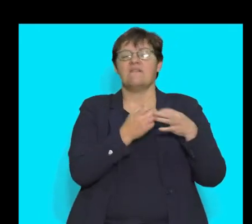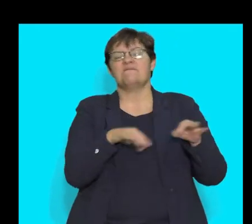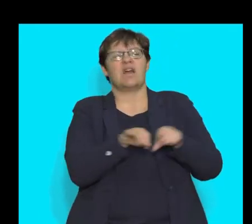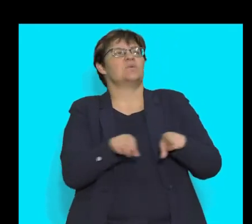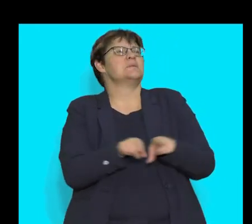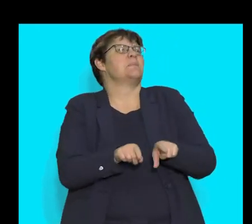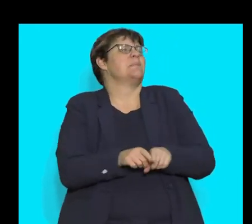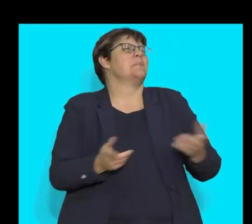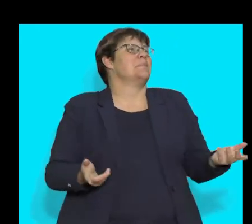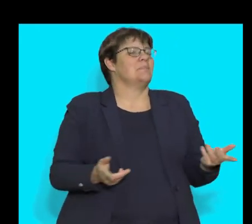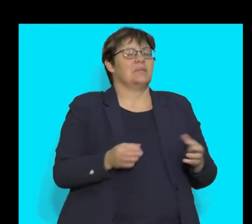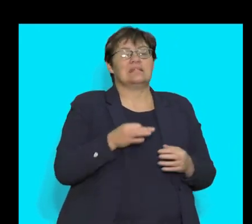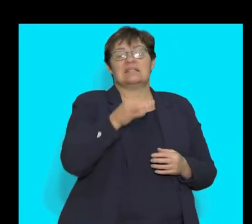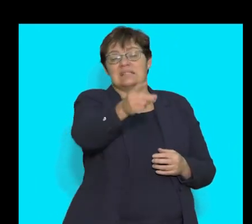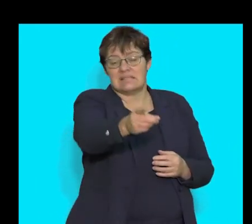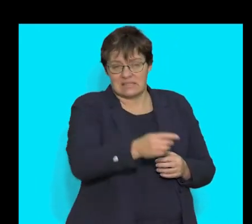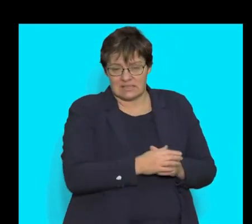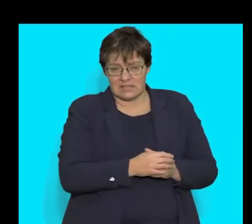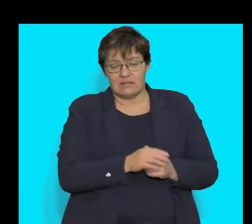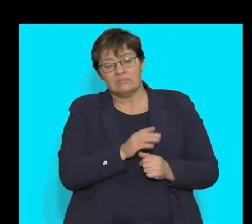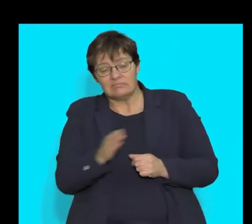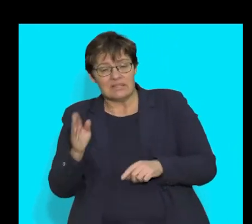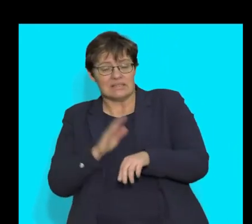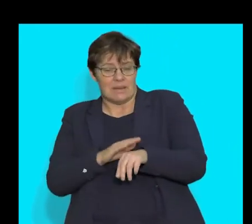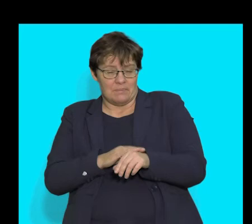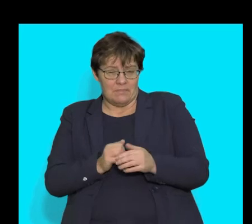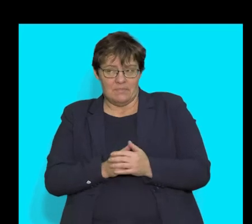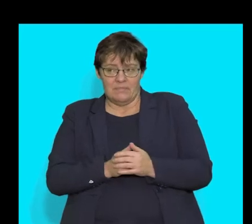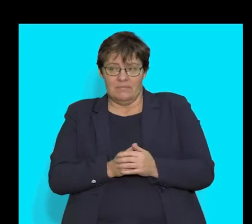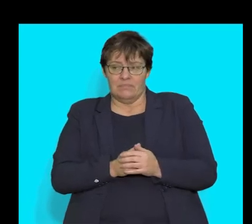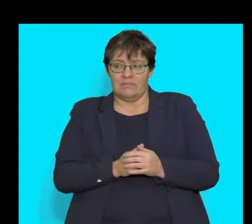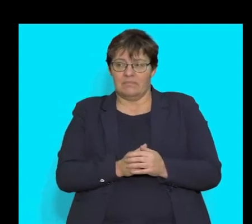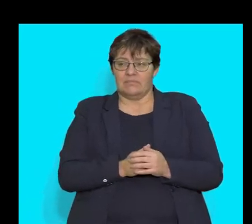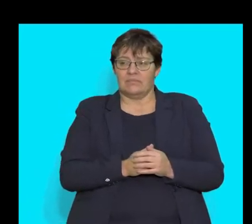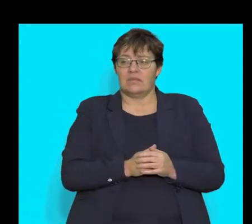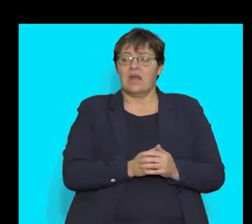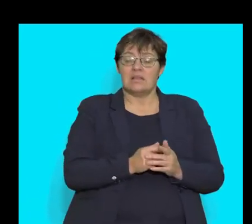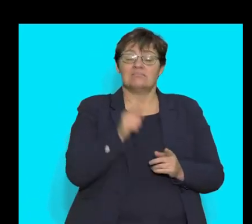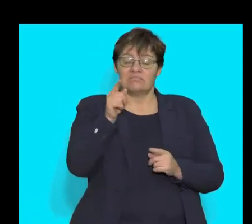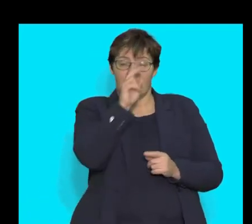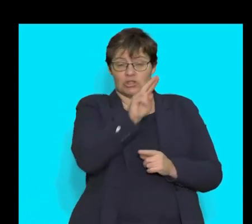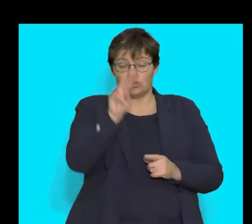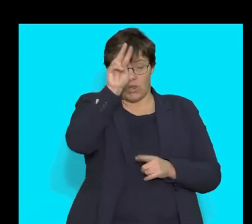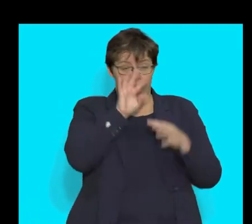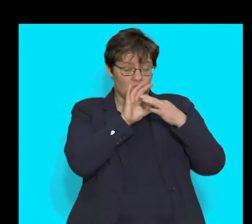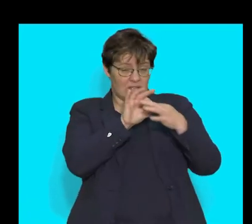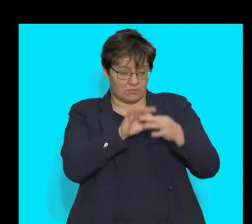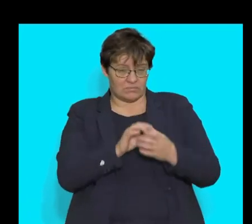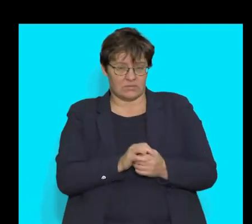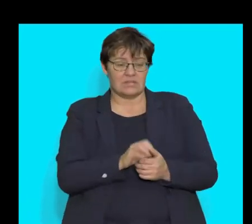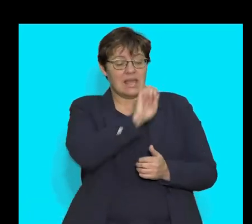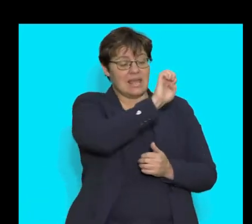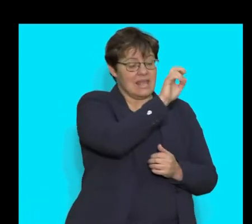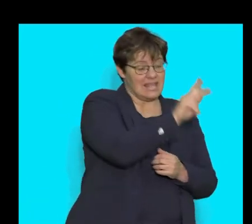like distance, this one is time, this one, the squared relationship, where we had